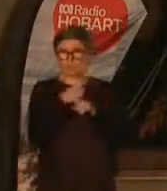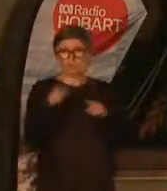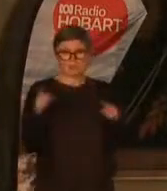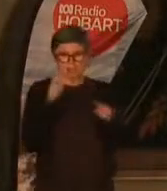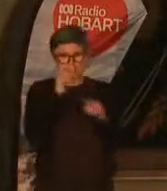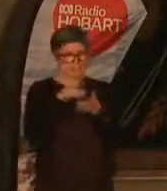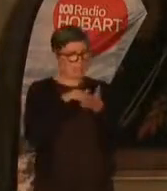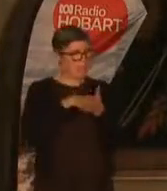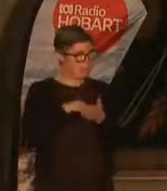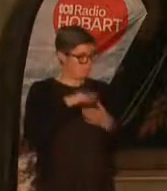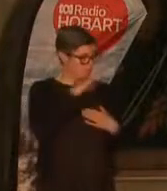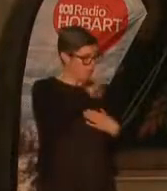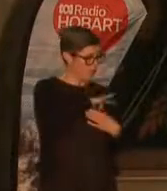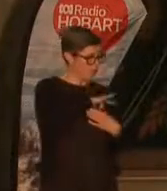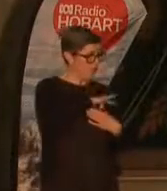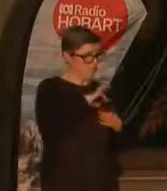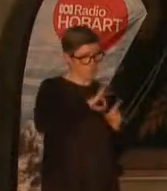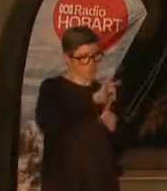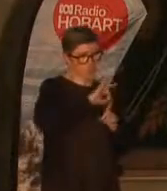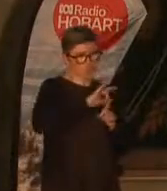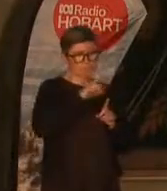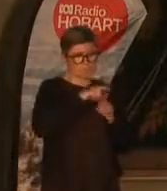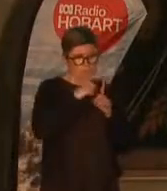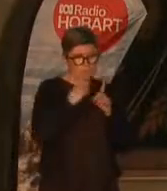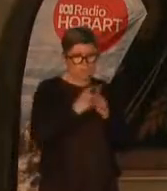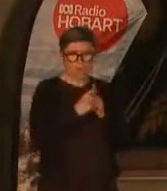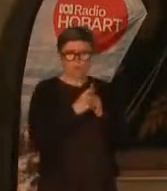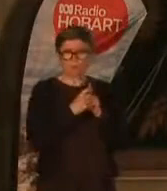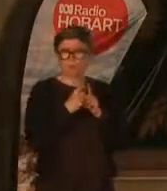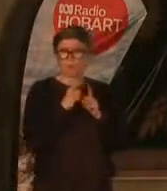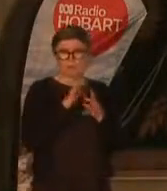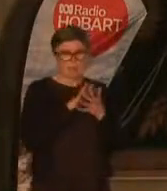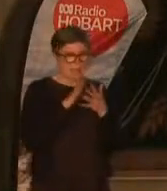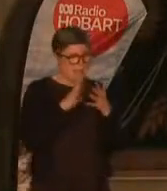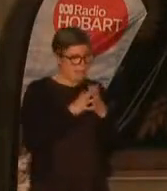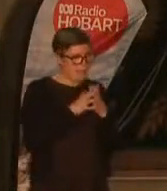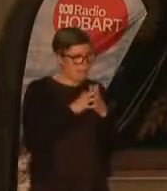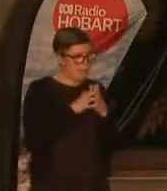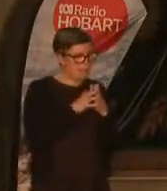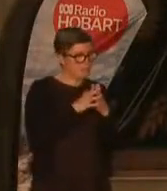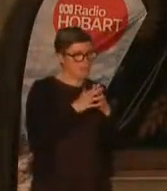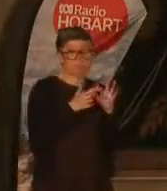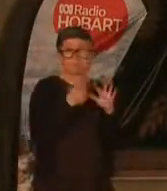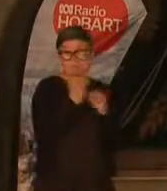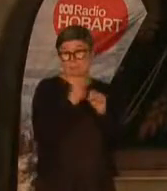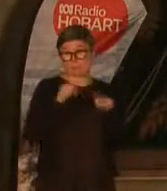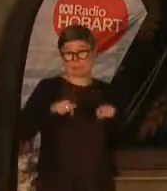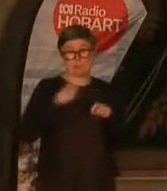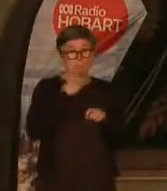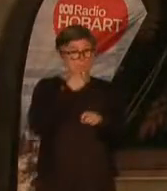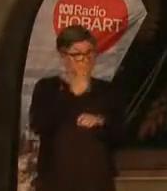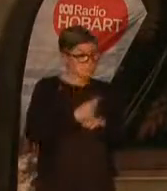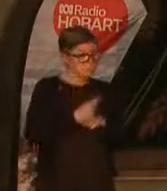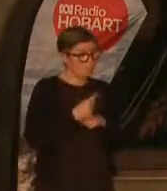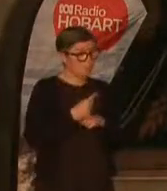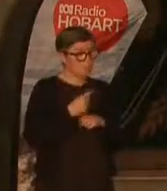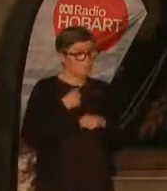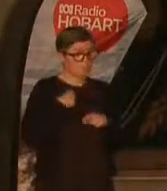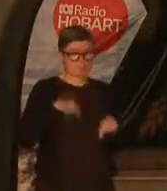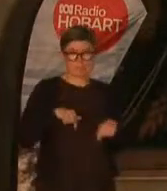own cultural understandings or cultural revival projects, for example. And being here at the museum, I think